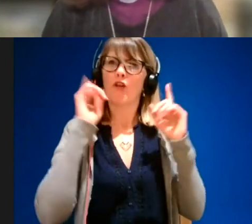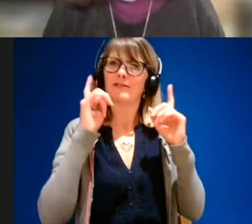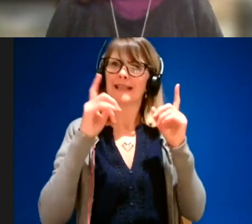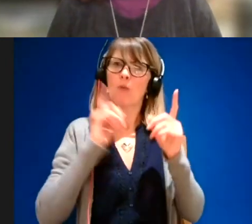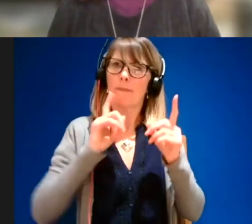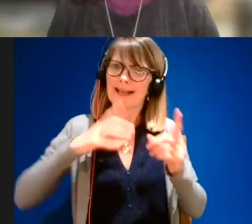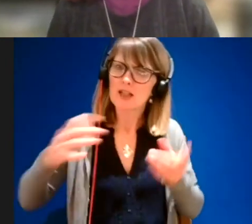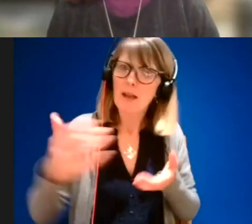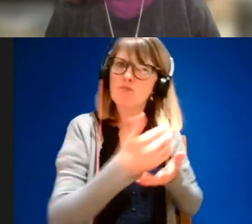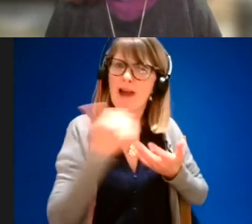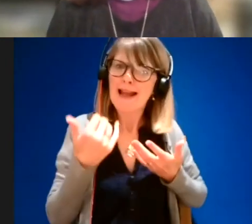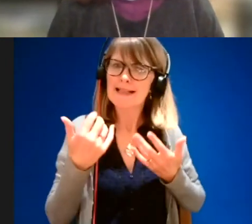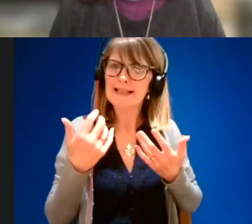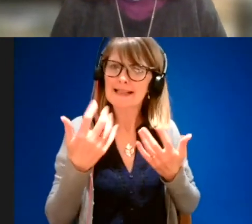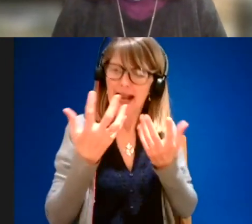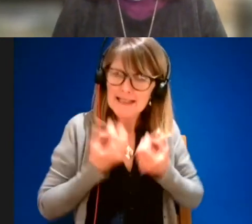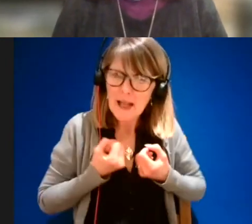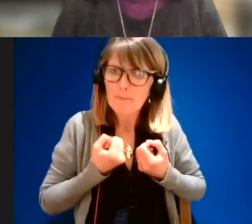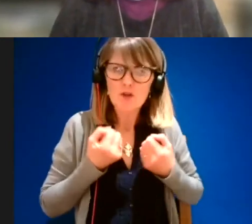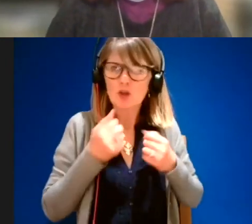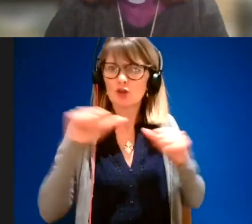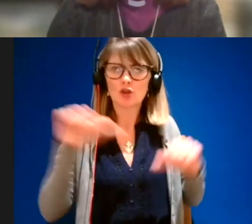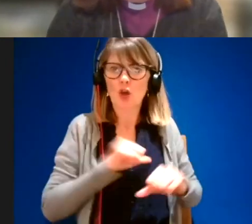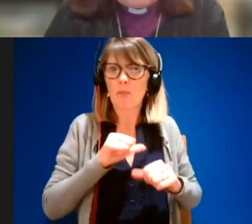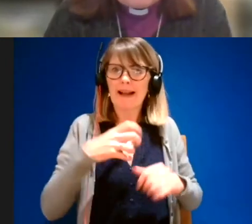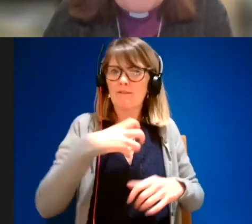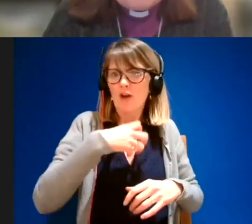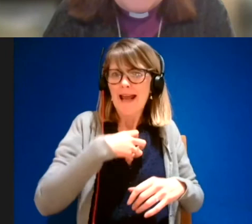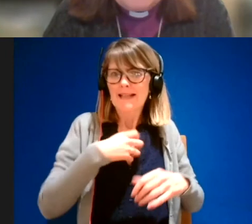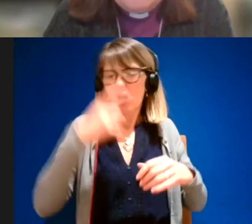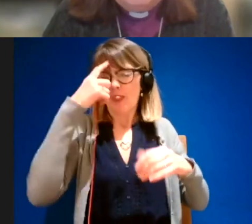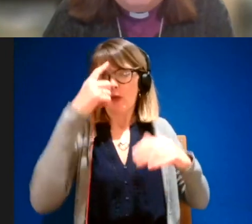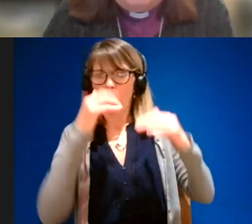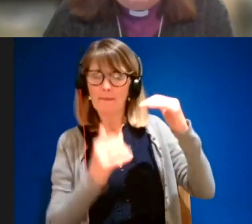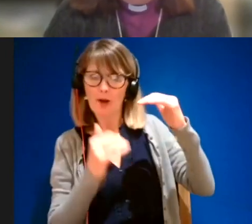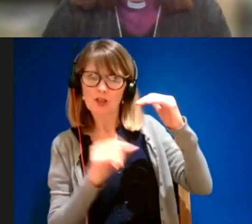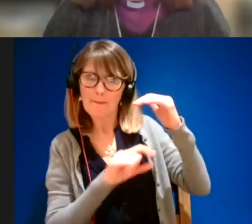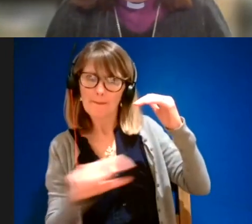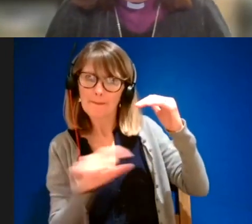of. And I thought the ones at the bottom were quite soft. So, you know,